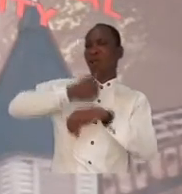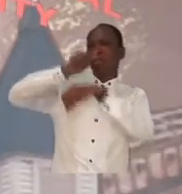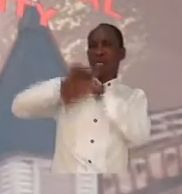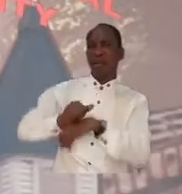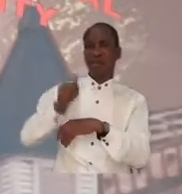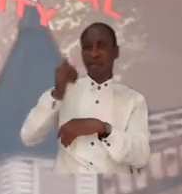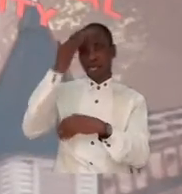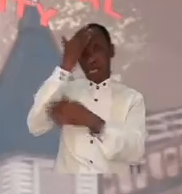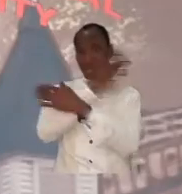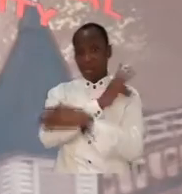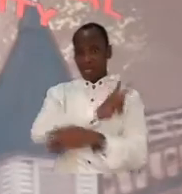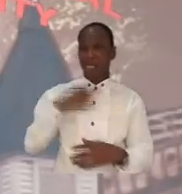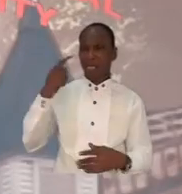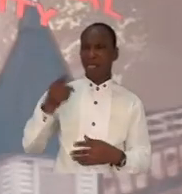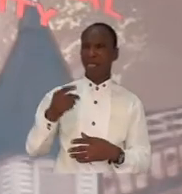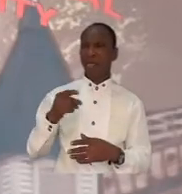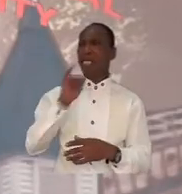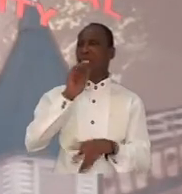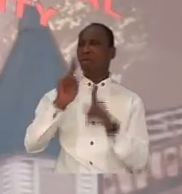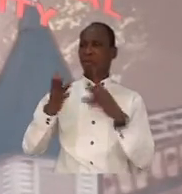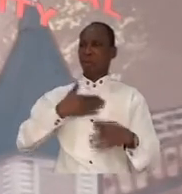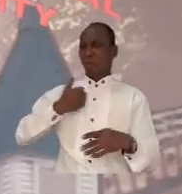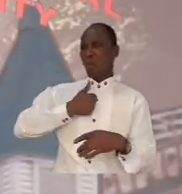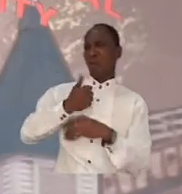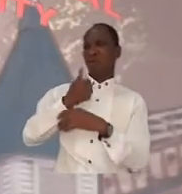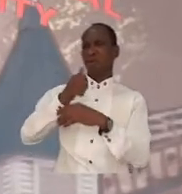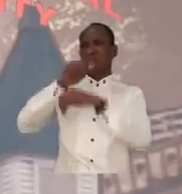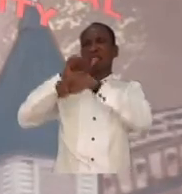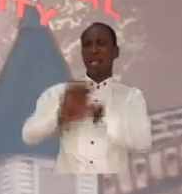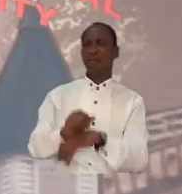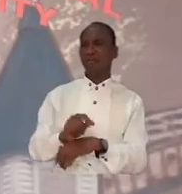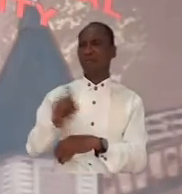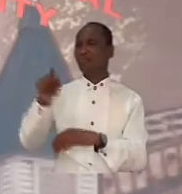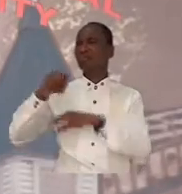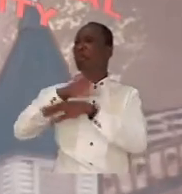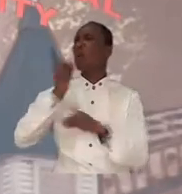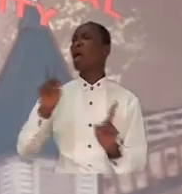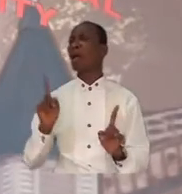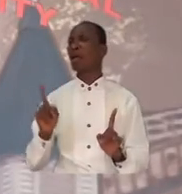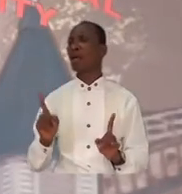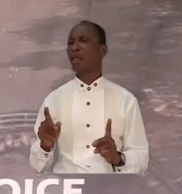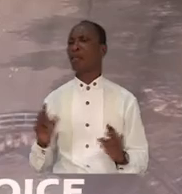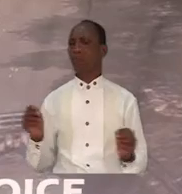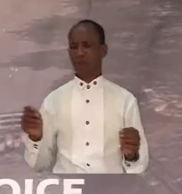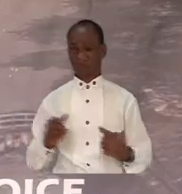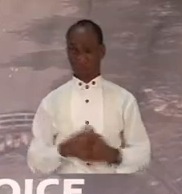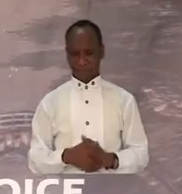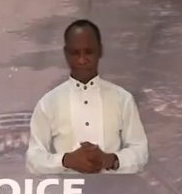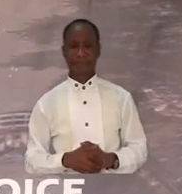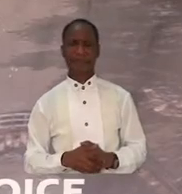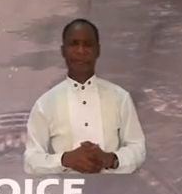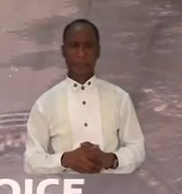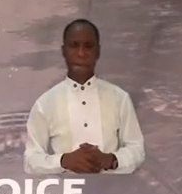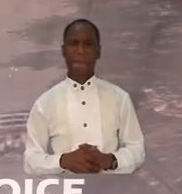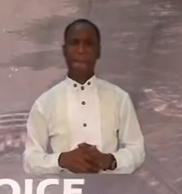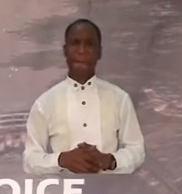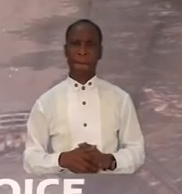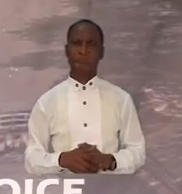So, where are you taking them to?" No. Now it came to pass that God had to